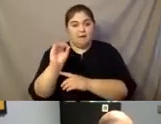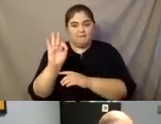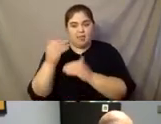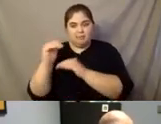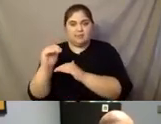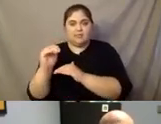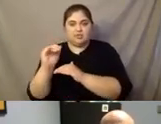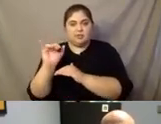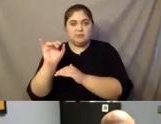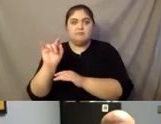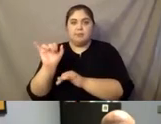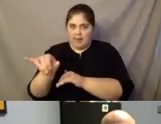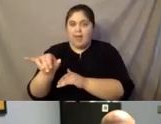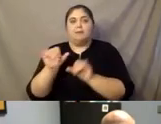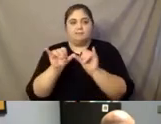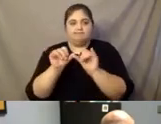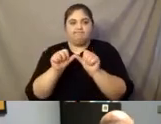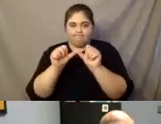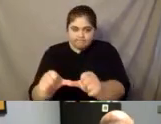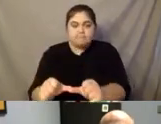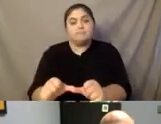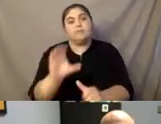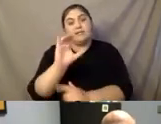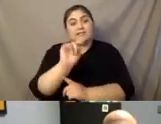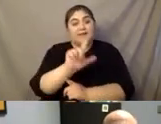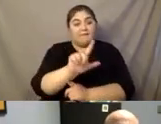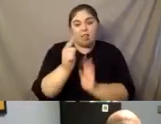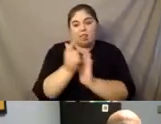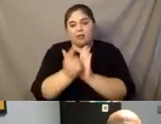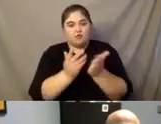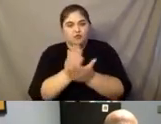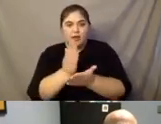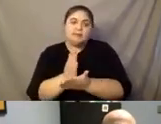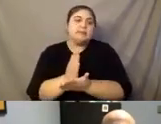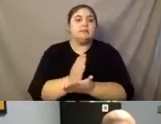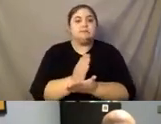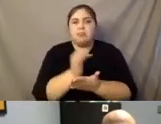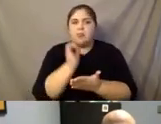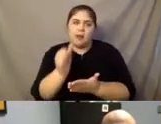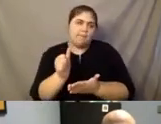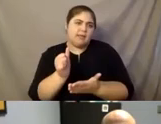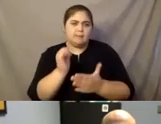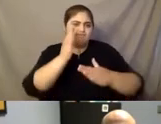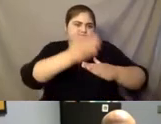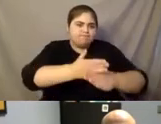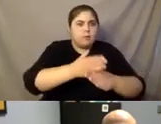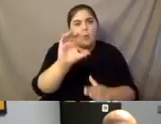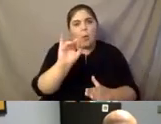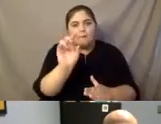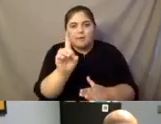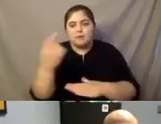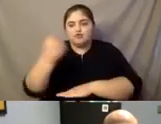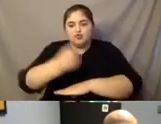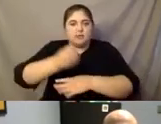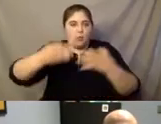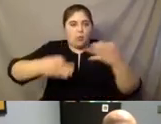been pushed out too. So your civil legal rights aren't being hindered by the COVID and the shutdown of the